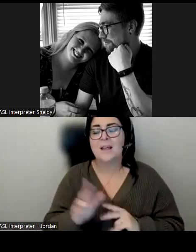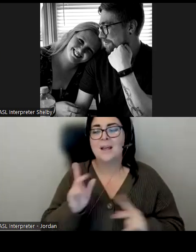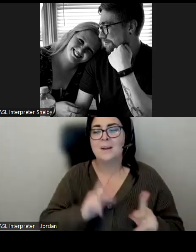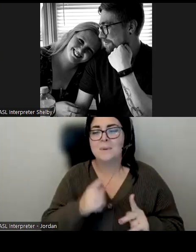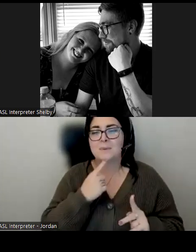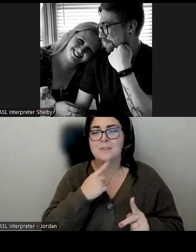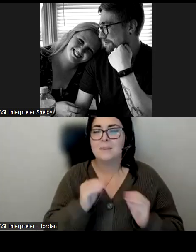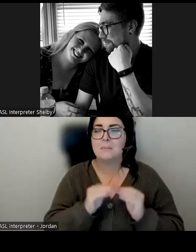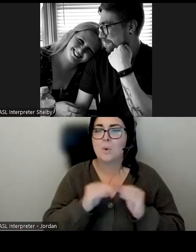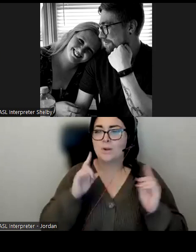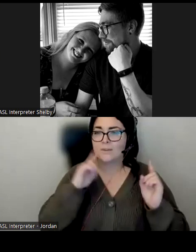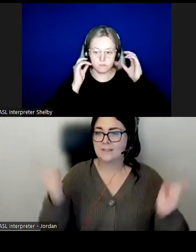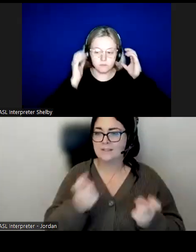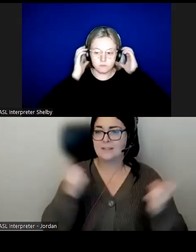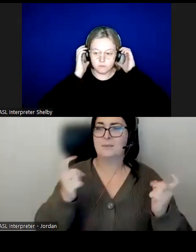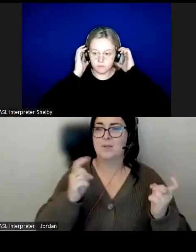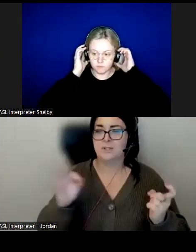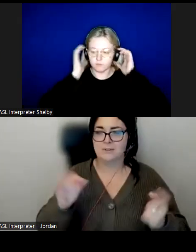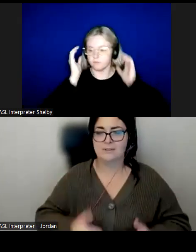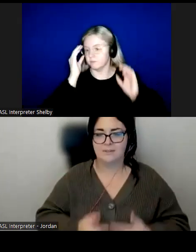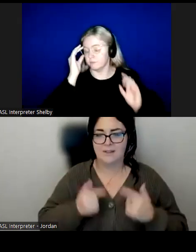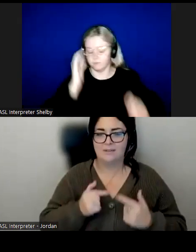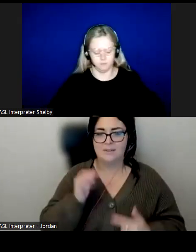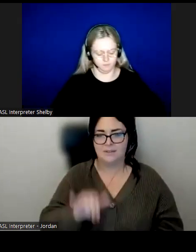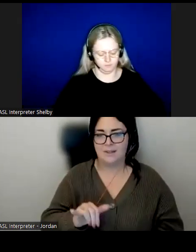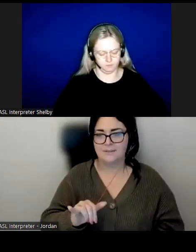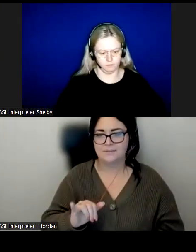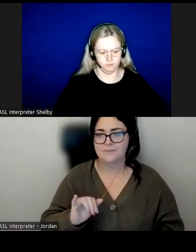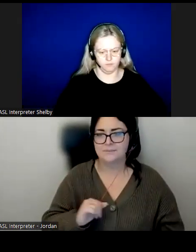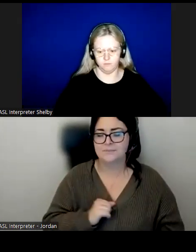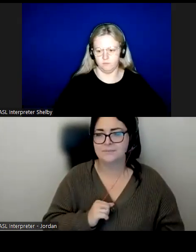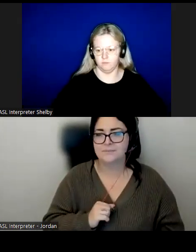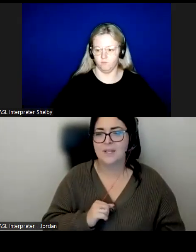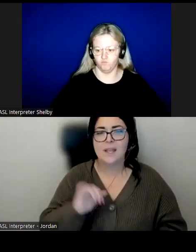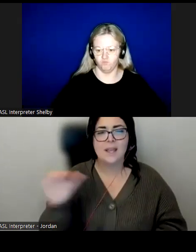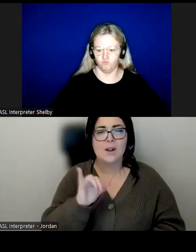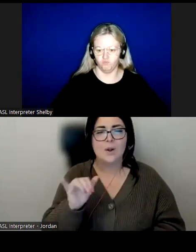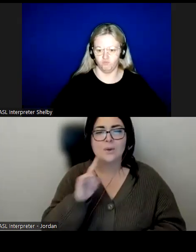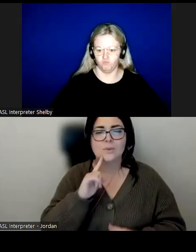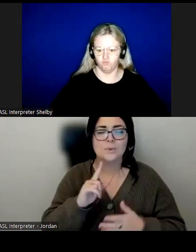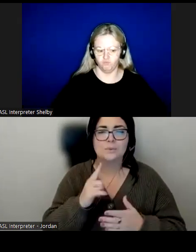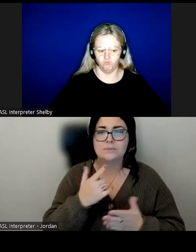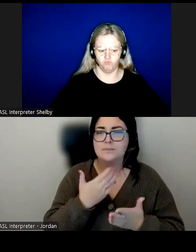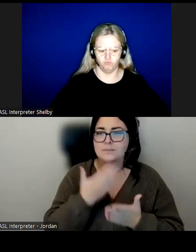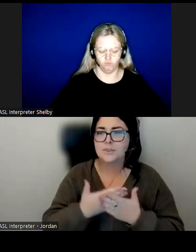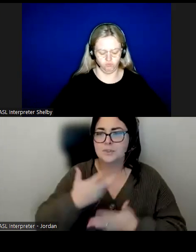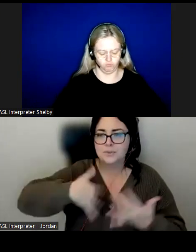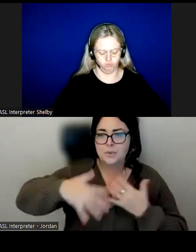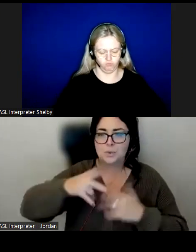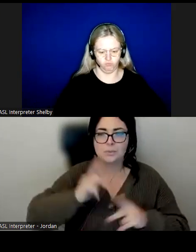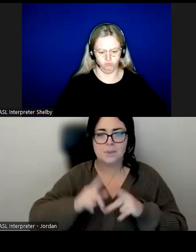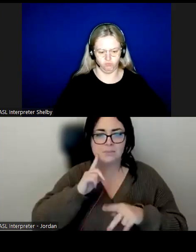as a celebration of life, for example. And it can also draw in that social support from the network around